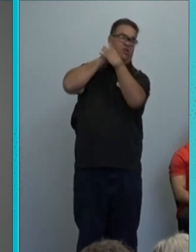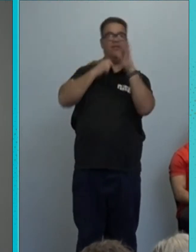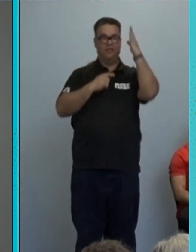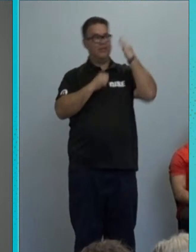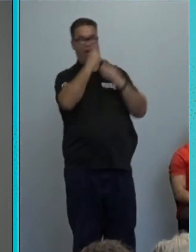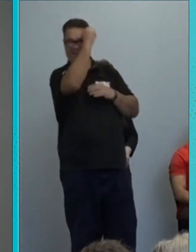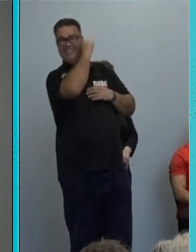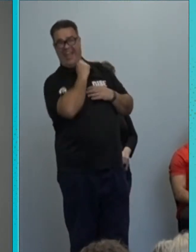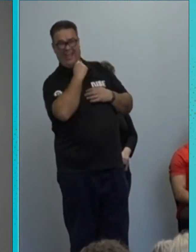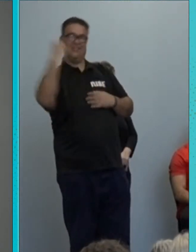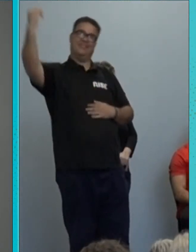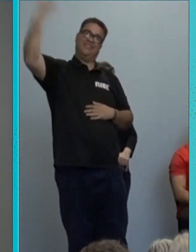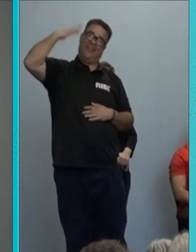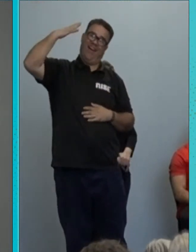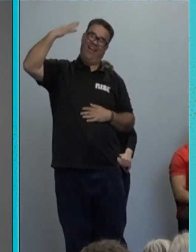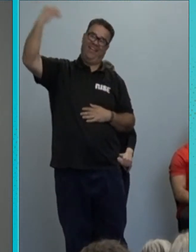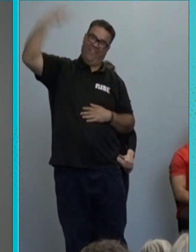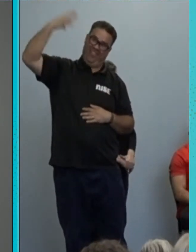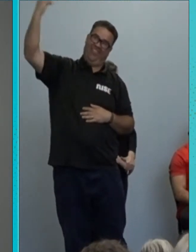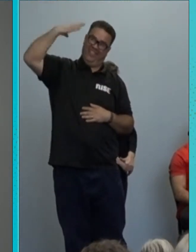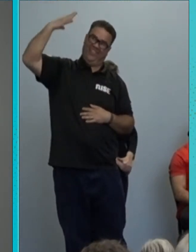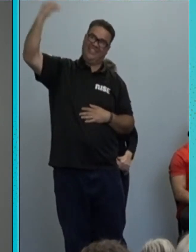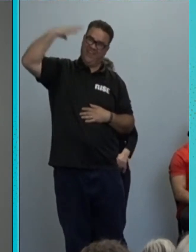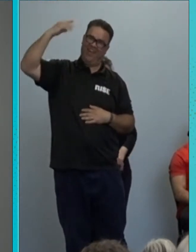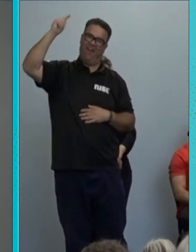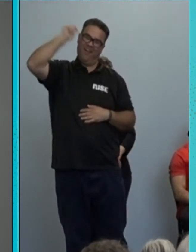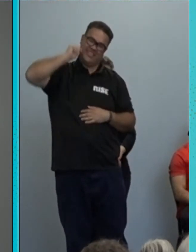was not because of the afternoon sun.